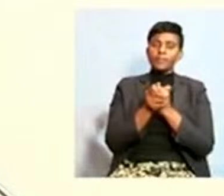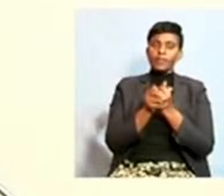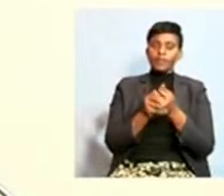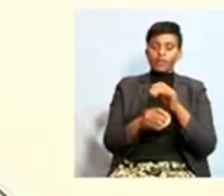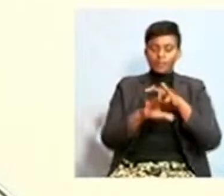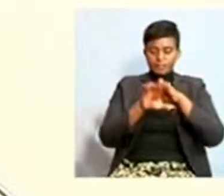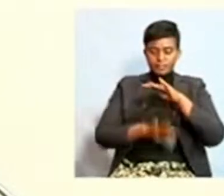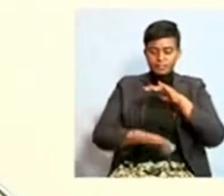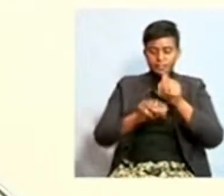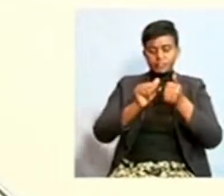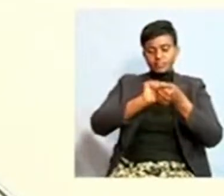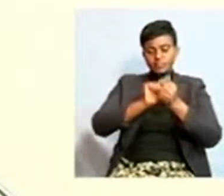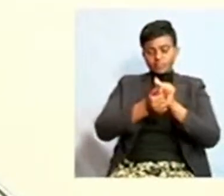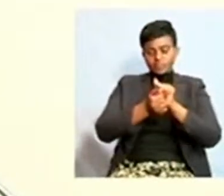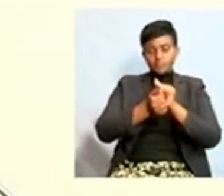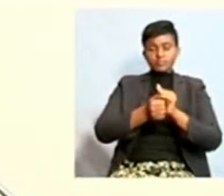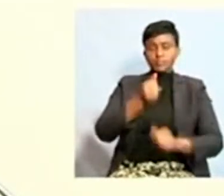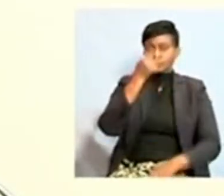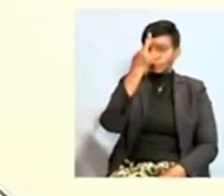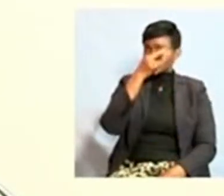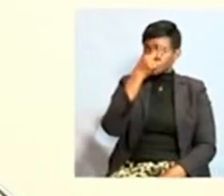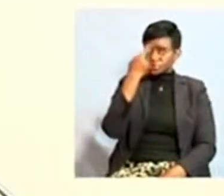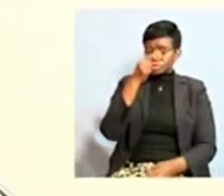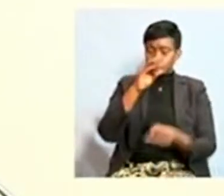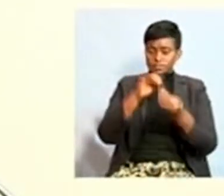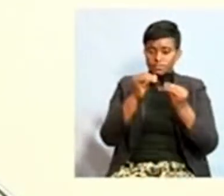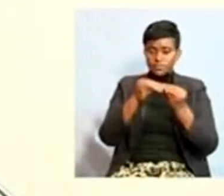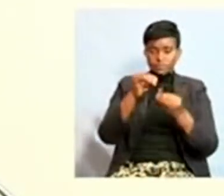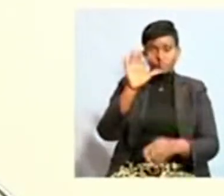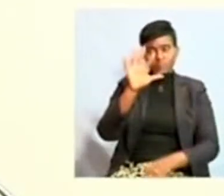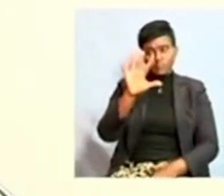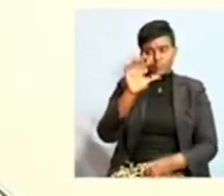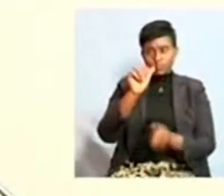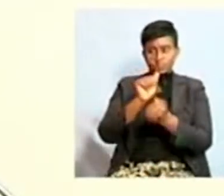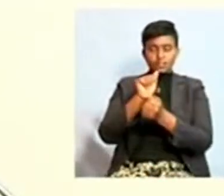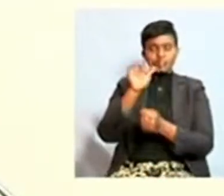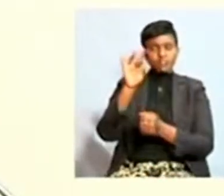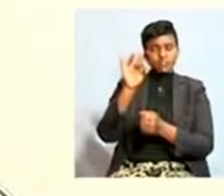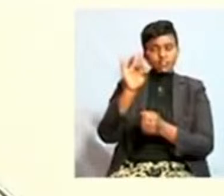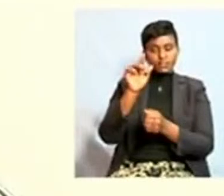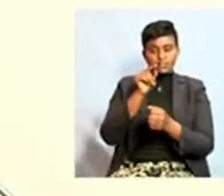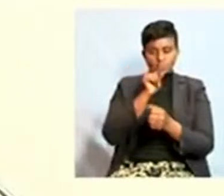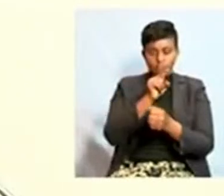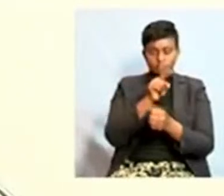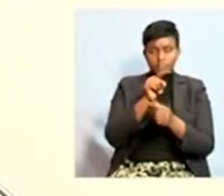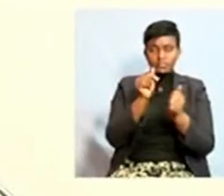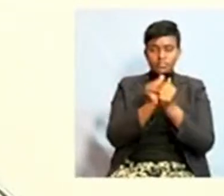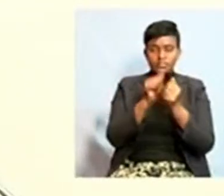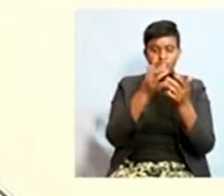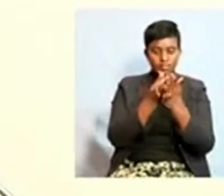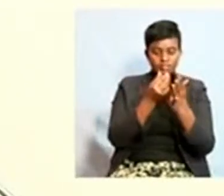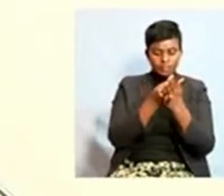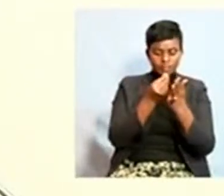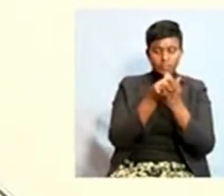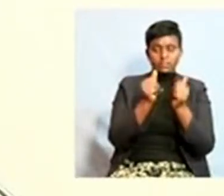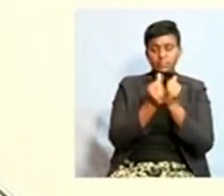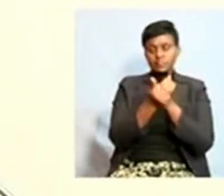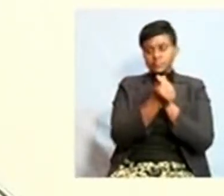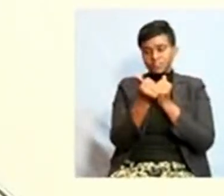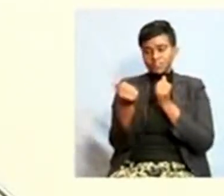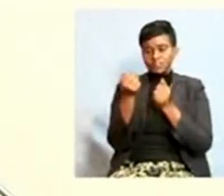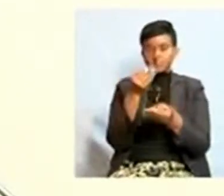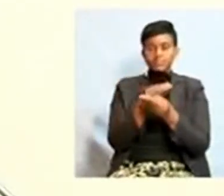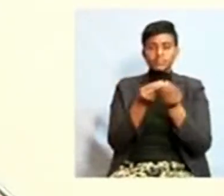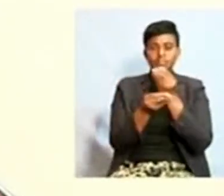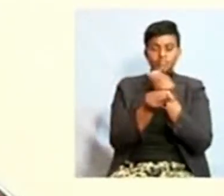Under Articles Roman numeral 5 and 8, regarding financial and other